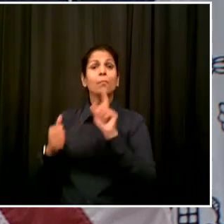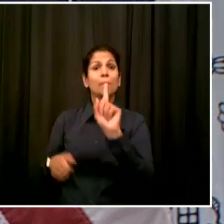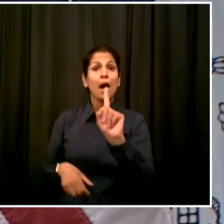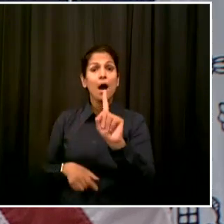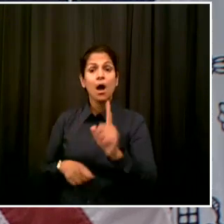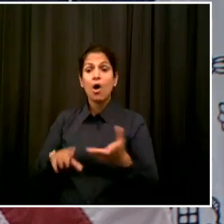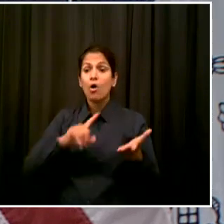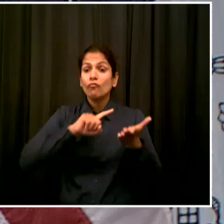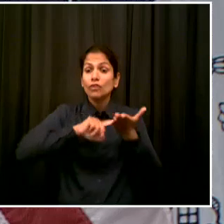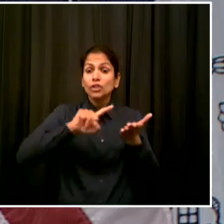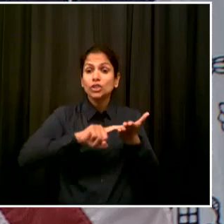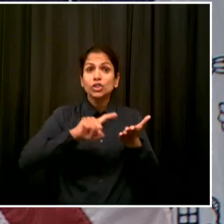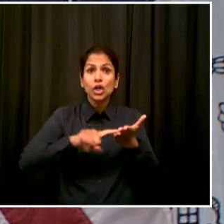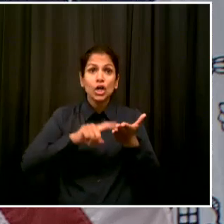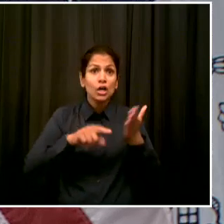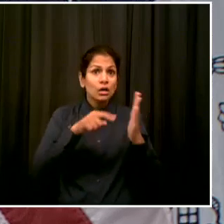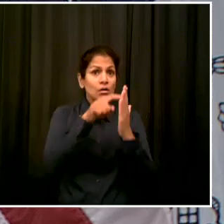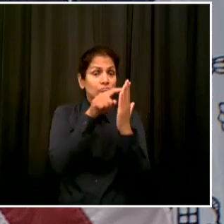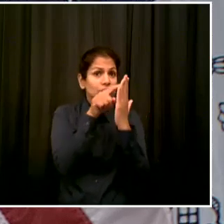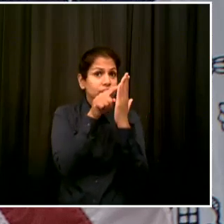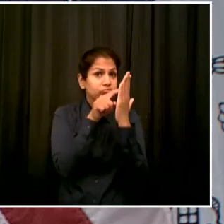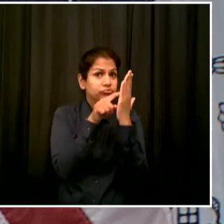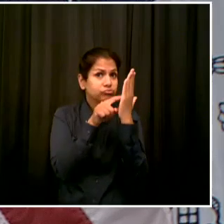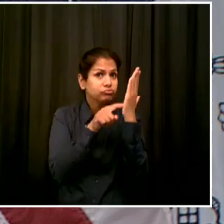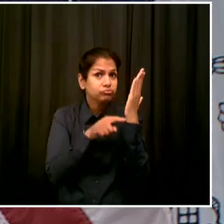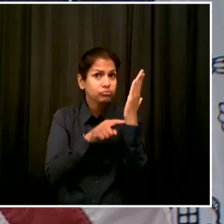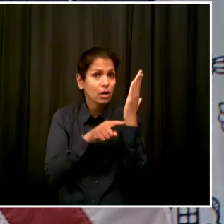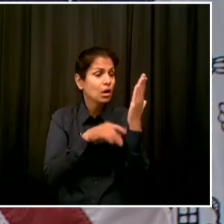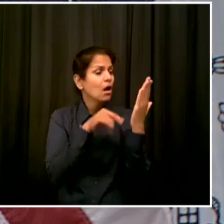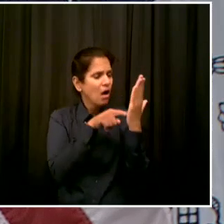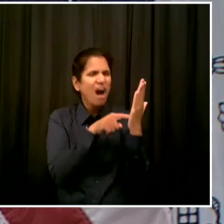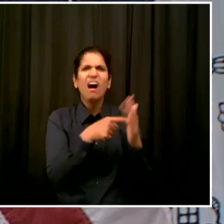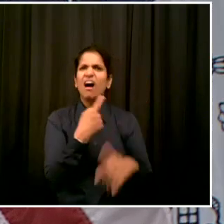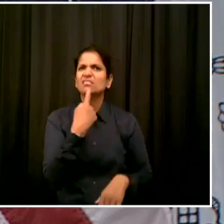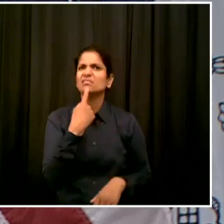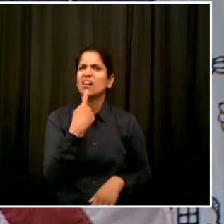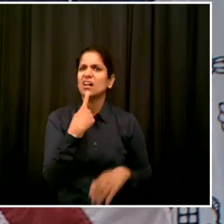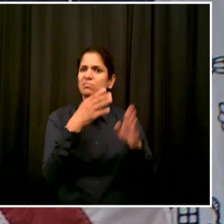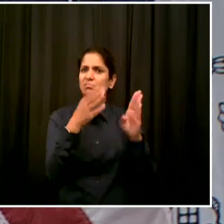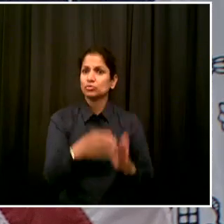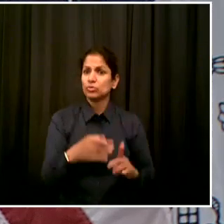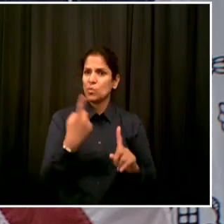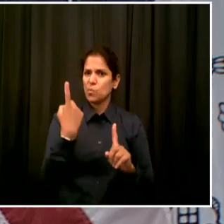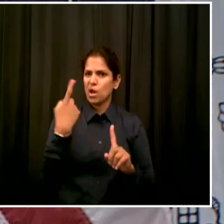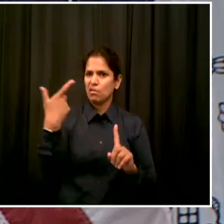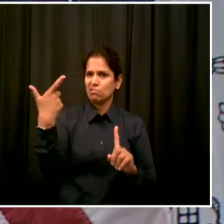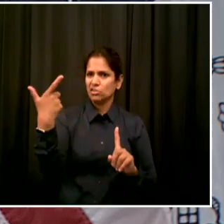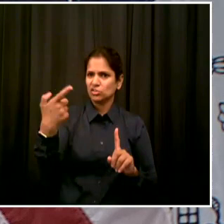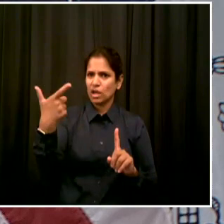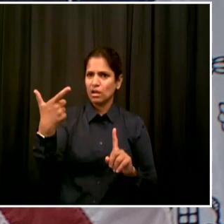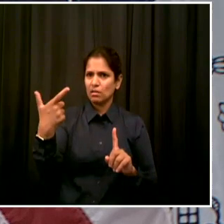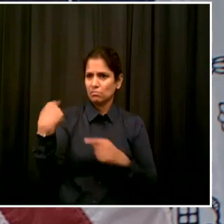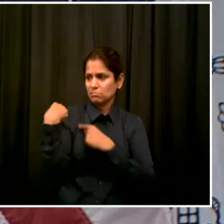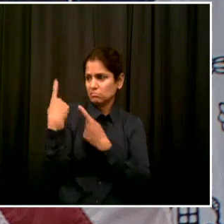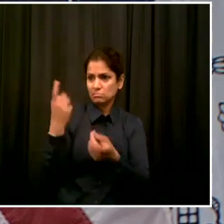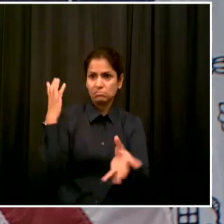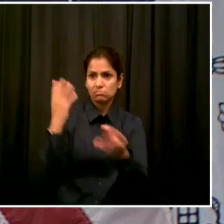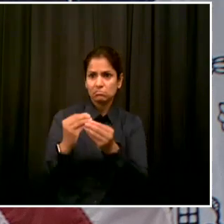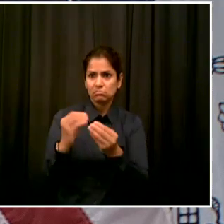528 incidents. So it appears to be less a question of interpretation, but kind